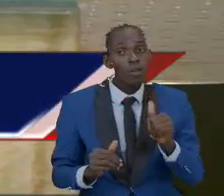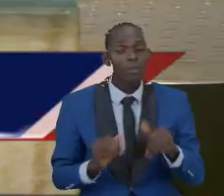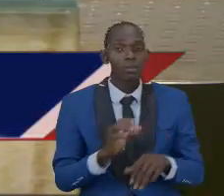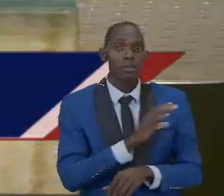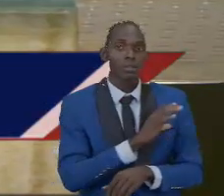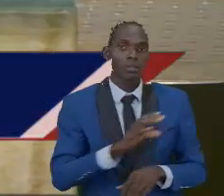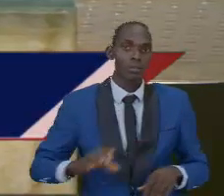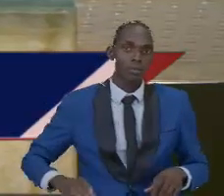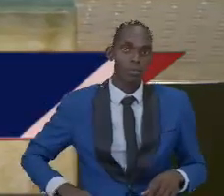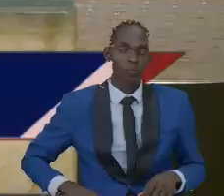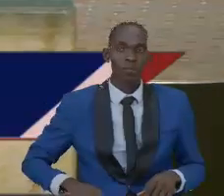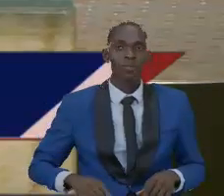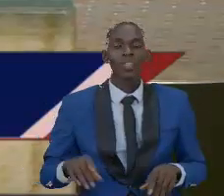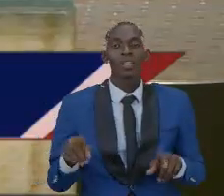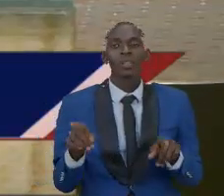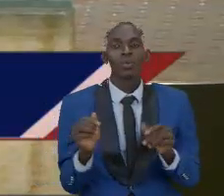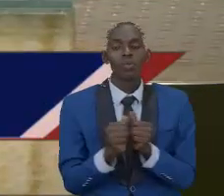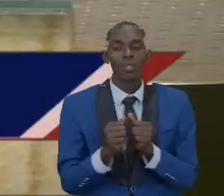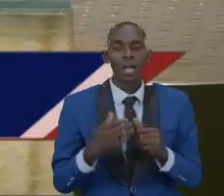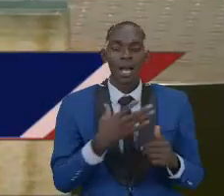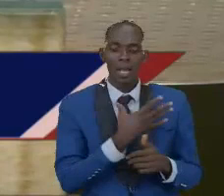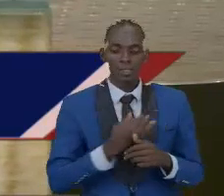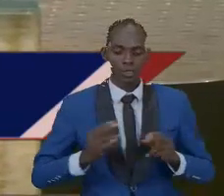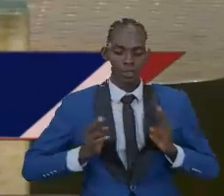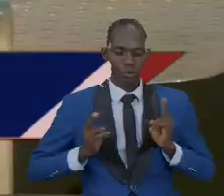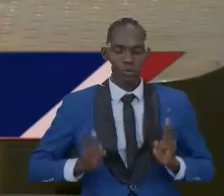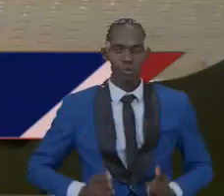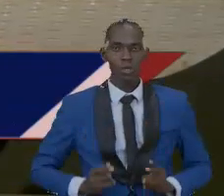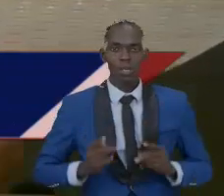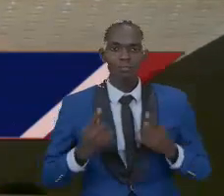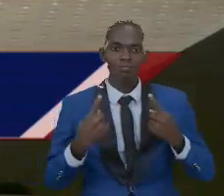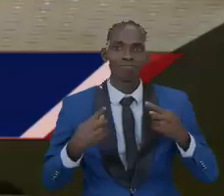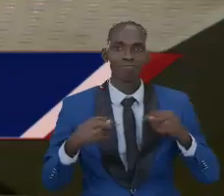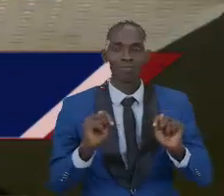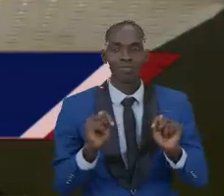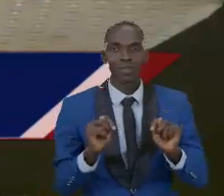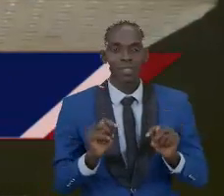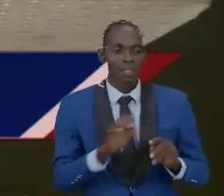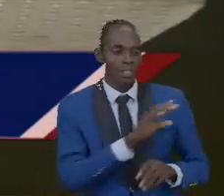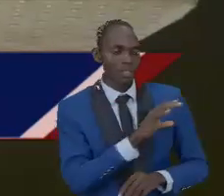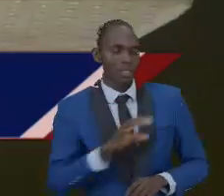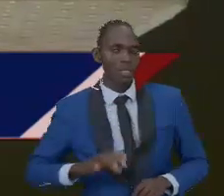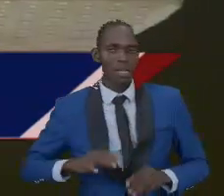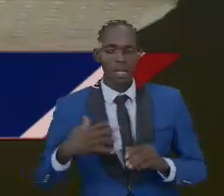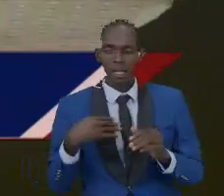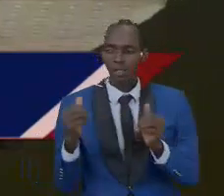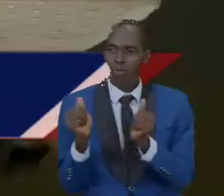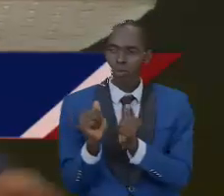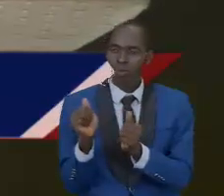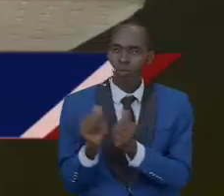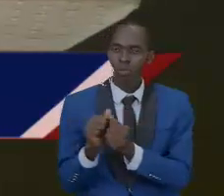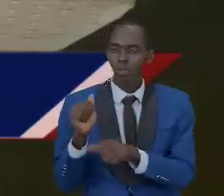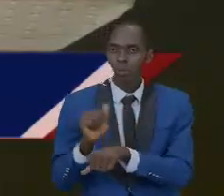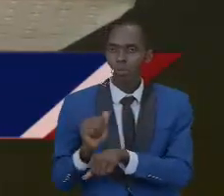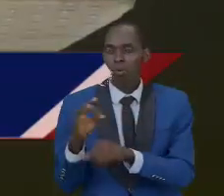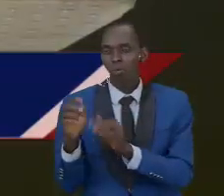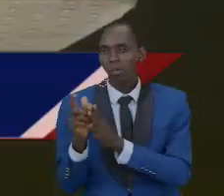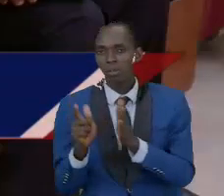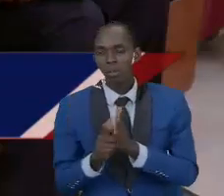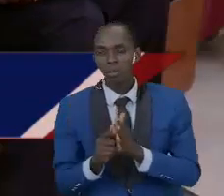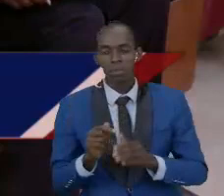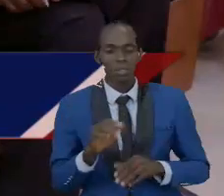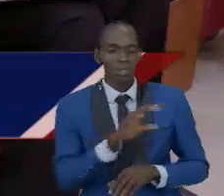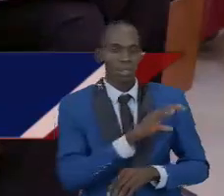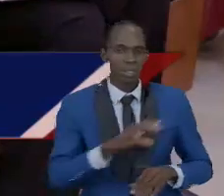and human efforts Christ and works of the law Christ and human endeavor